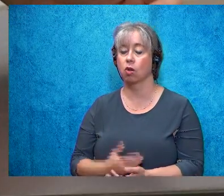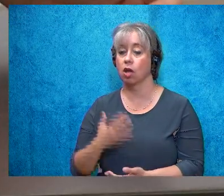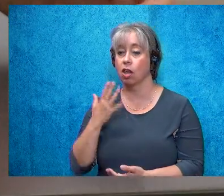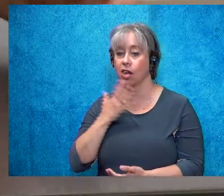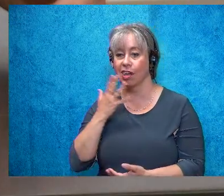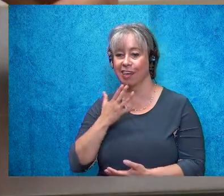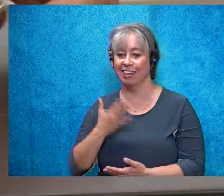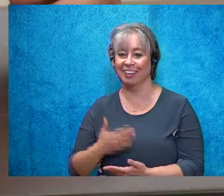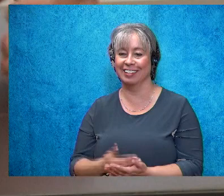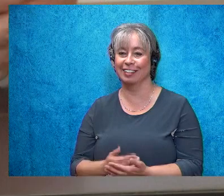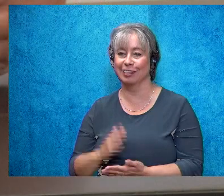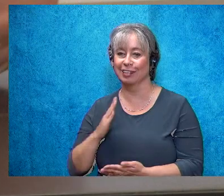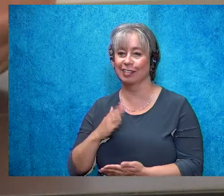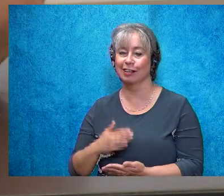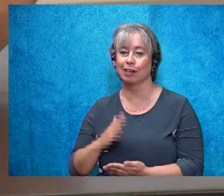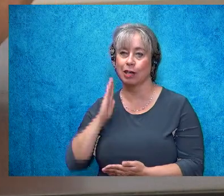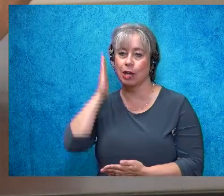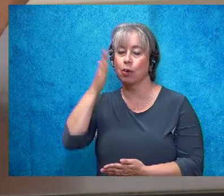Eventually. All